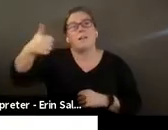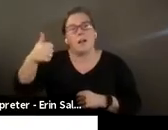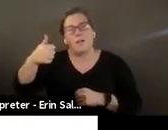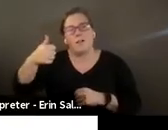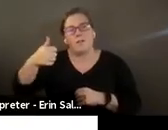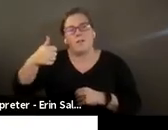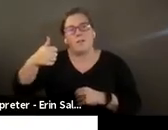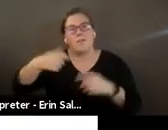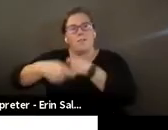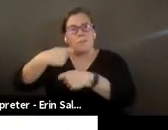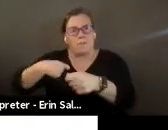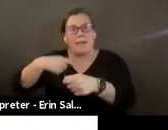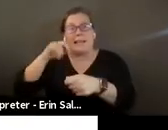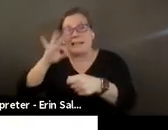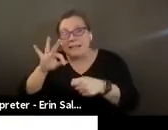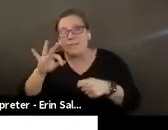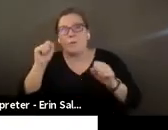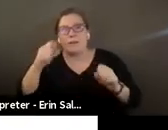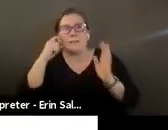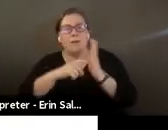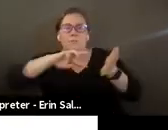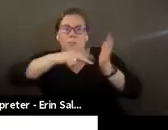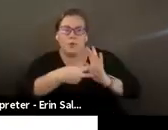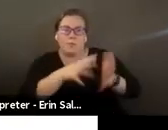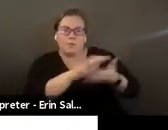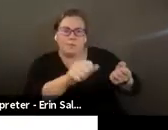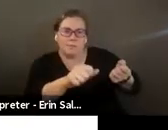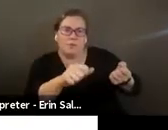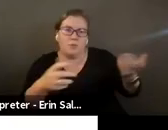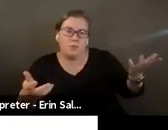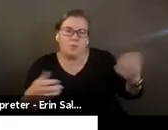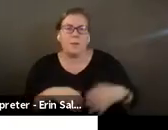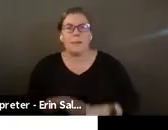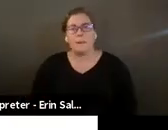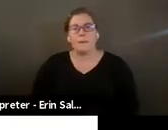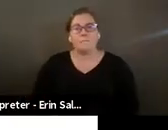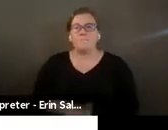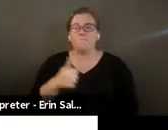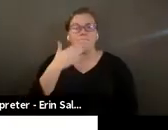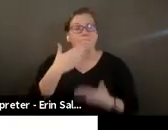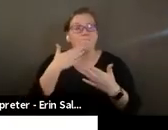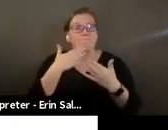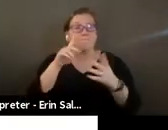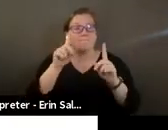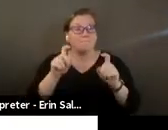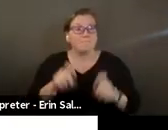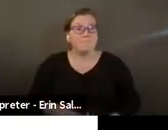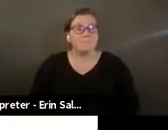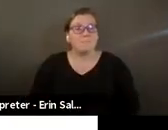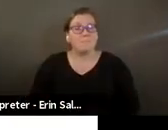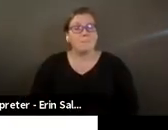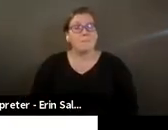is detected. So those are great questions, and continue to put those questions there in the chat box.